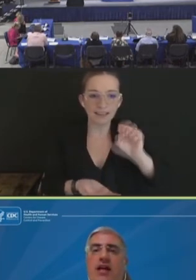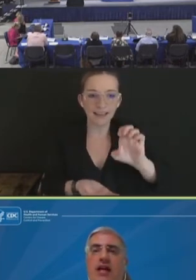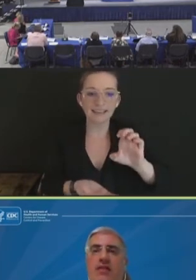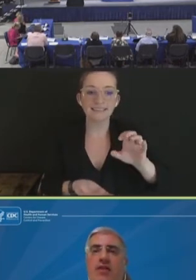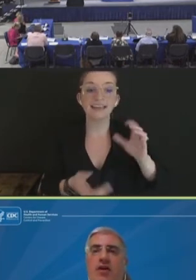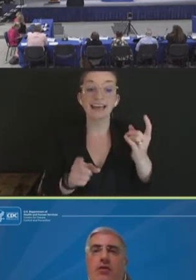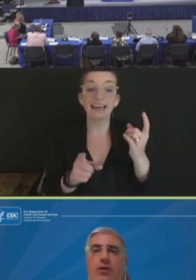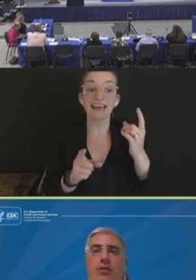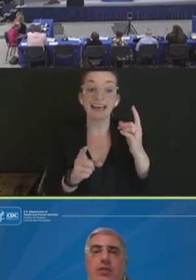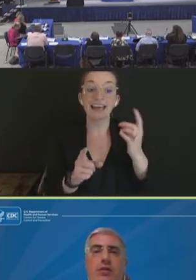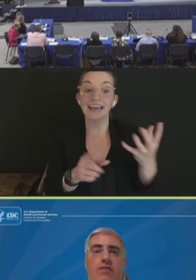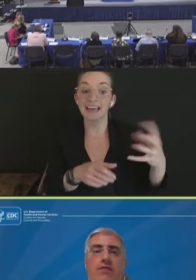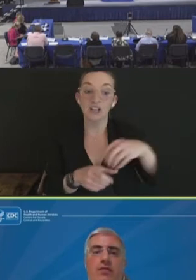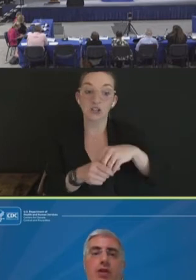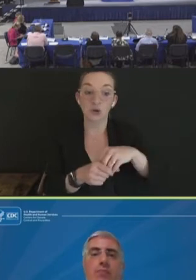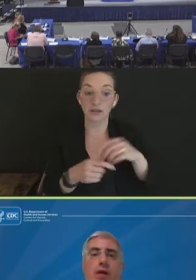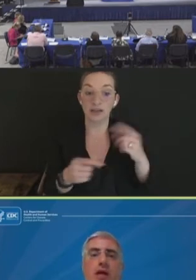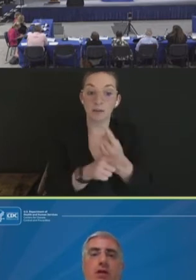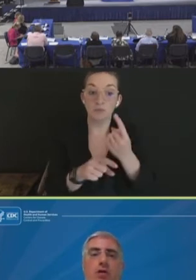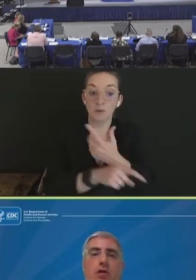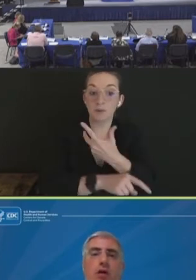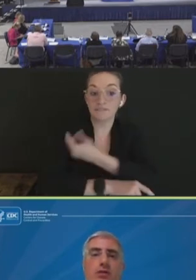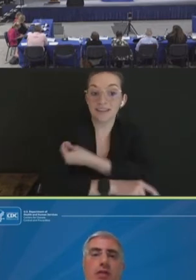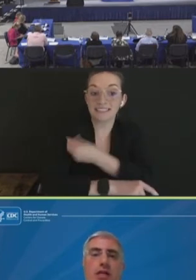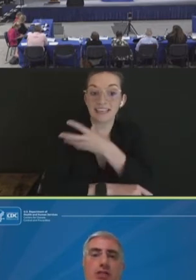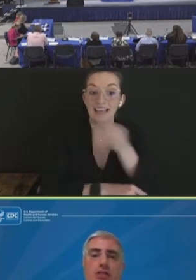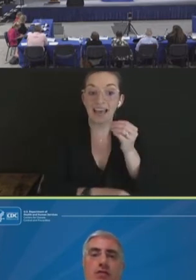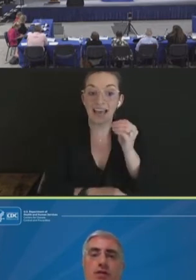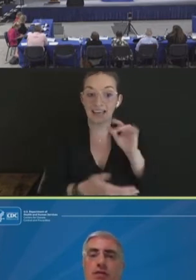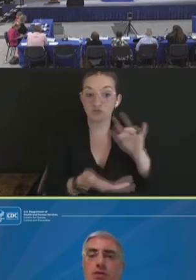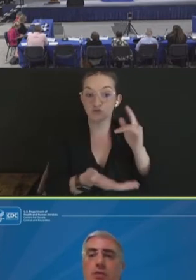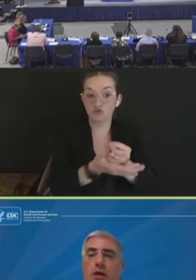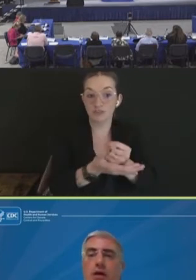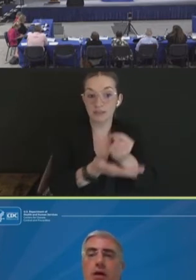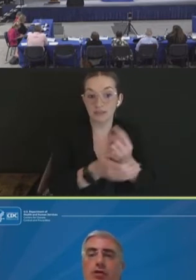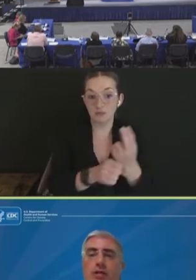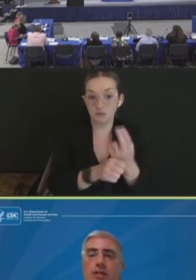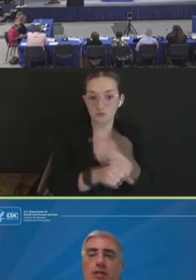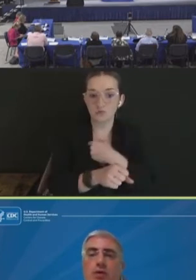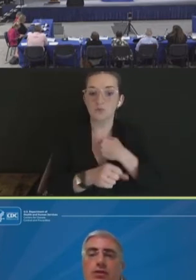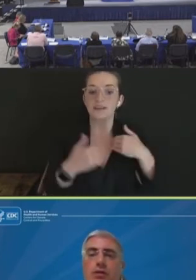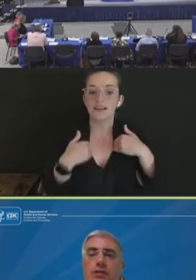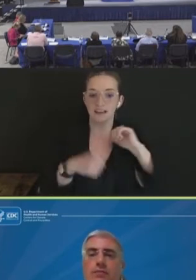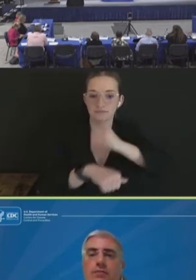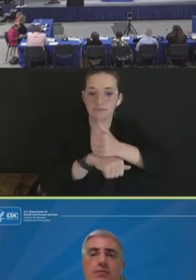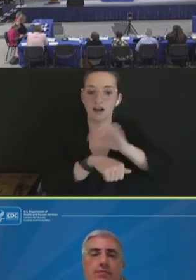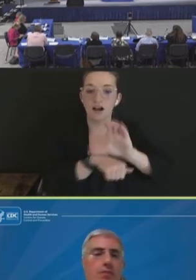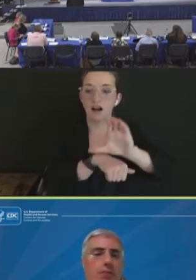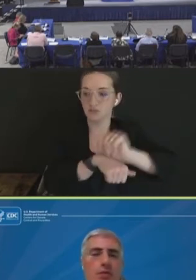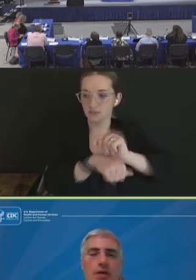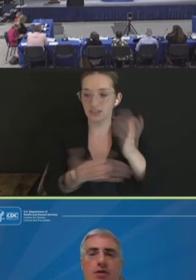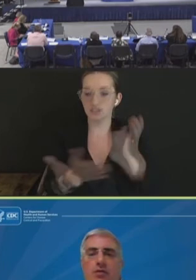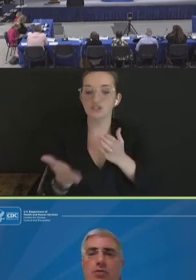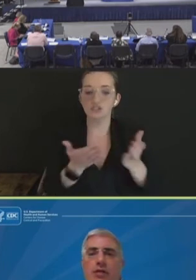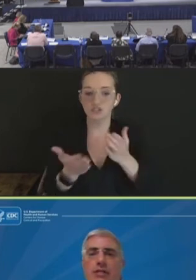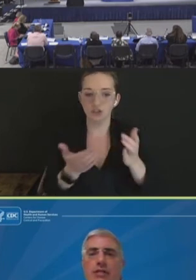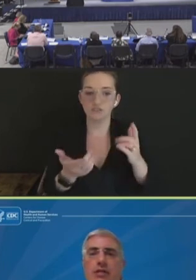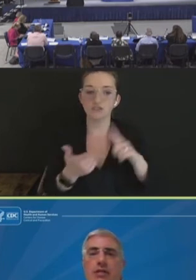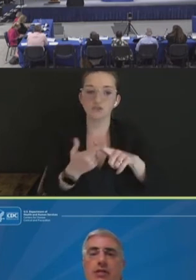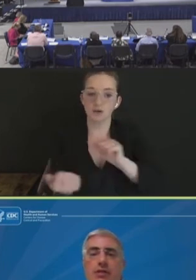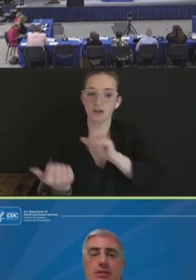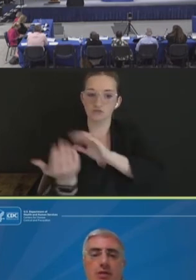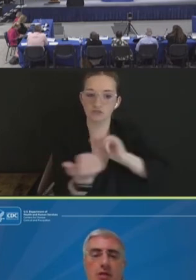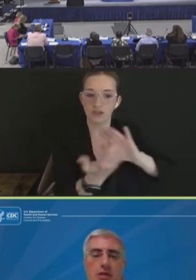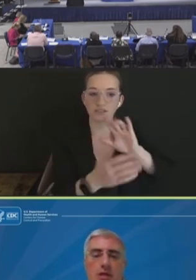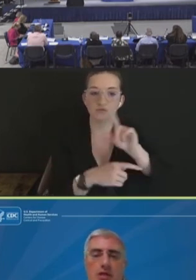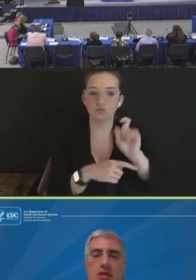and antiviral use. And we have stood up a clinical consultation service to address these questions from public health authorities and